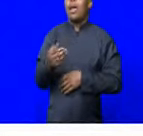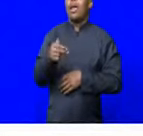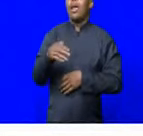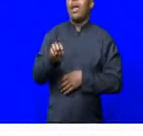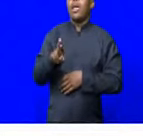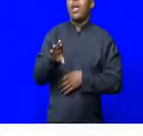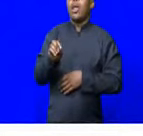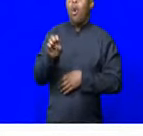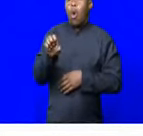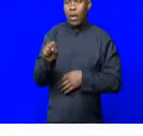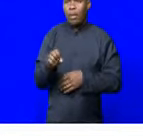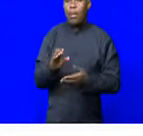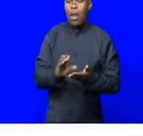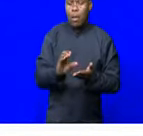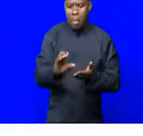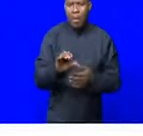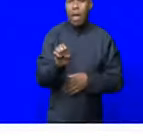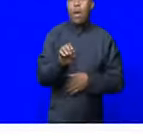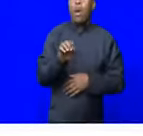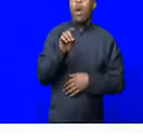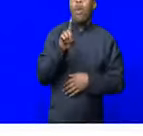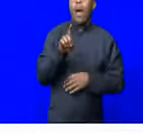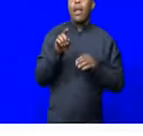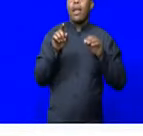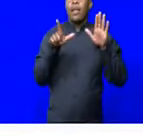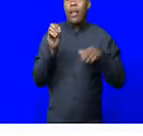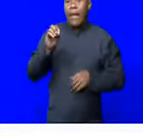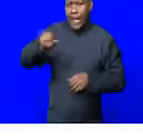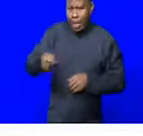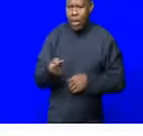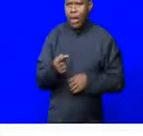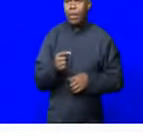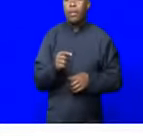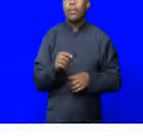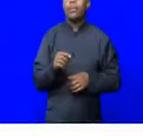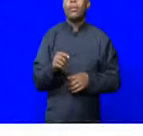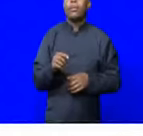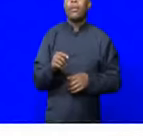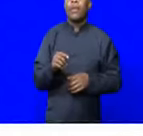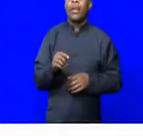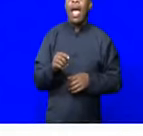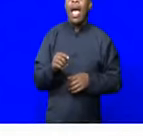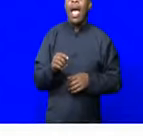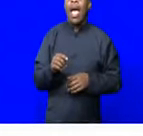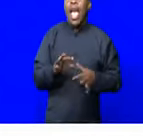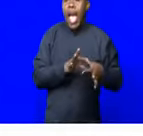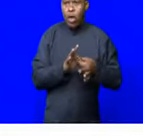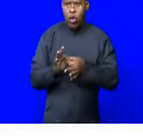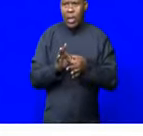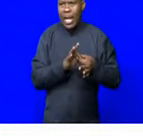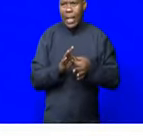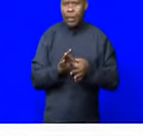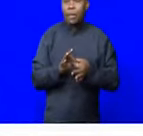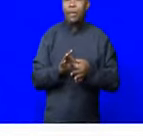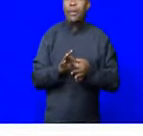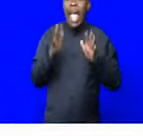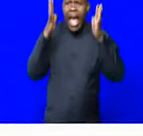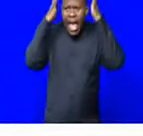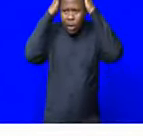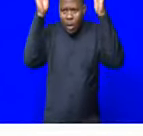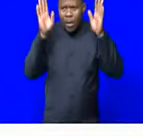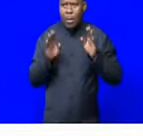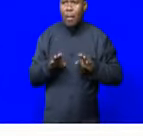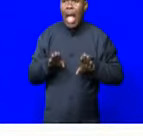Young heroes, we are going to donate 170,000 to them. Eswatini breast and cervix